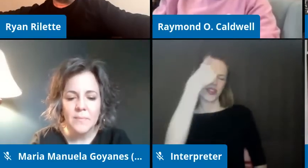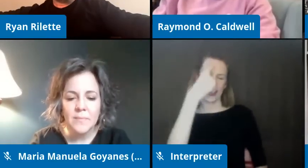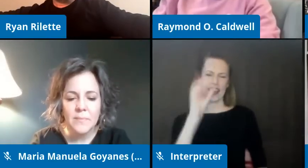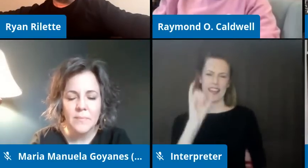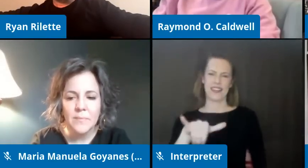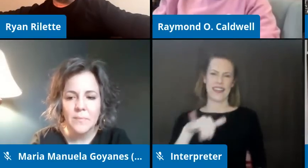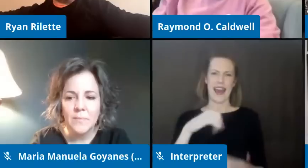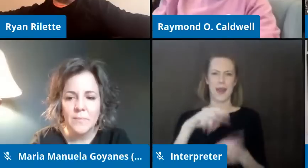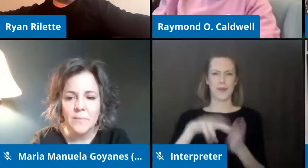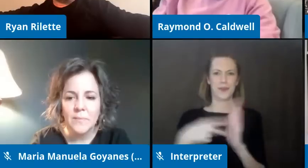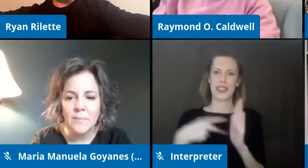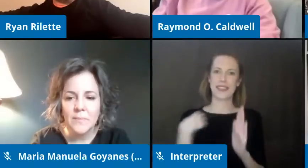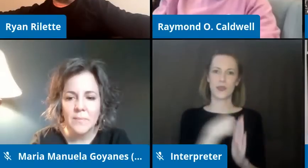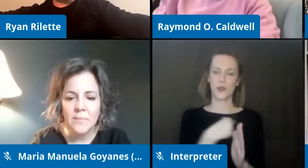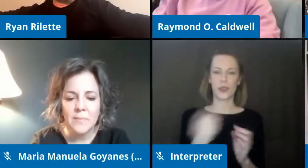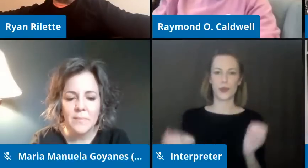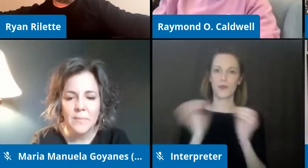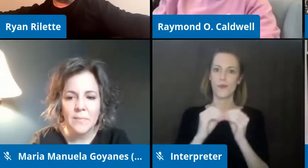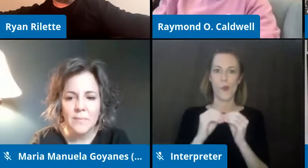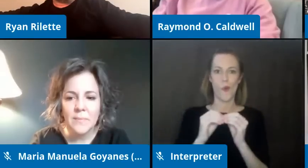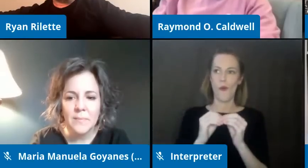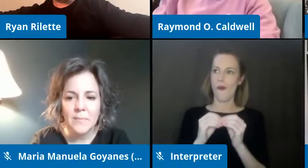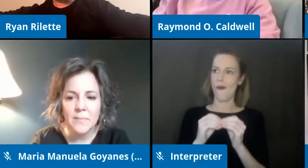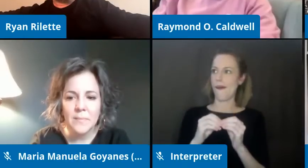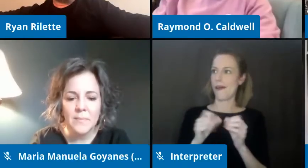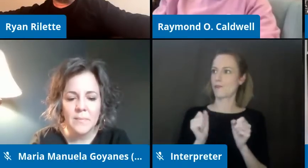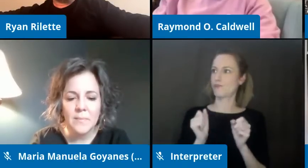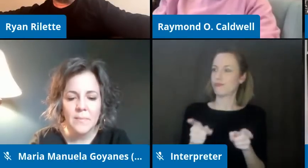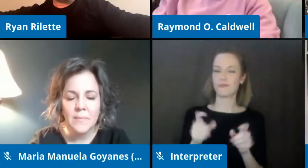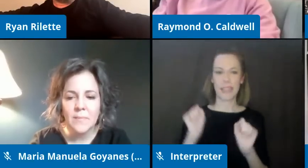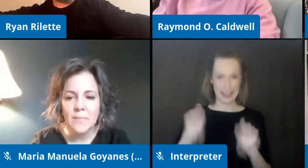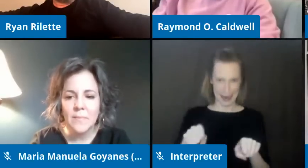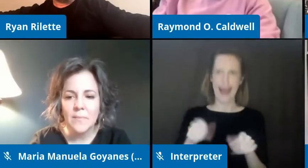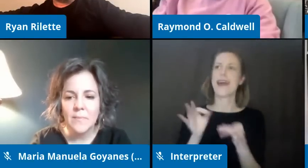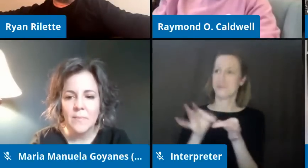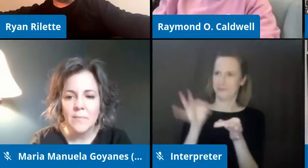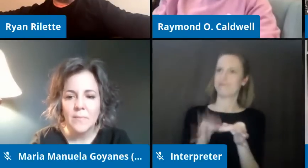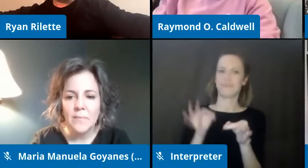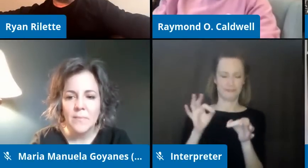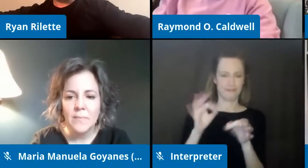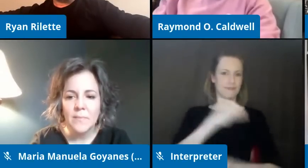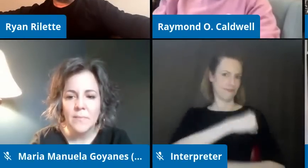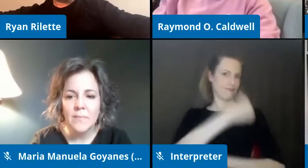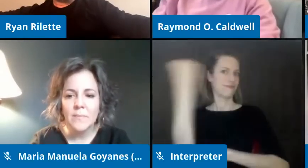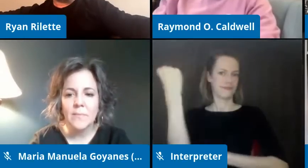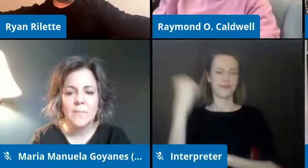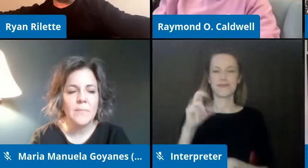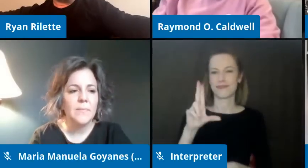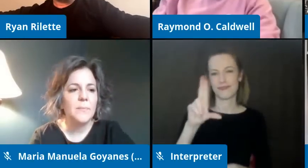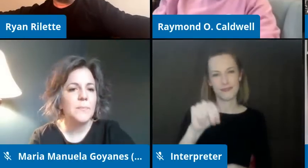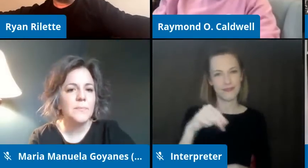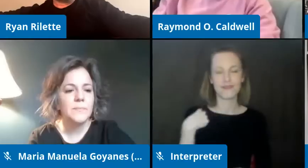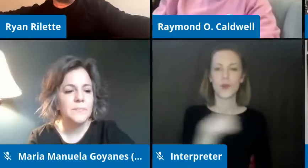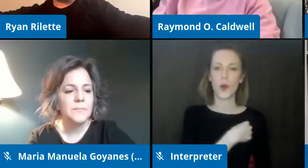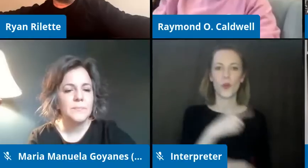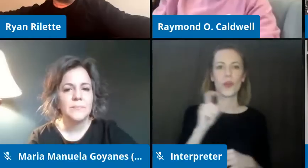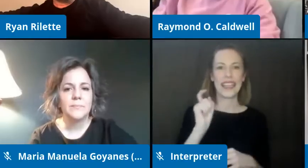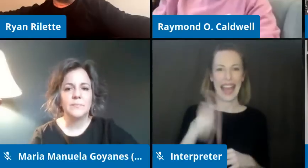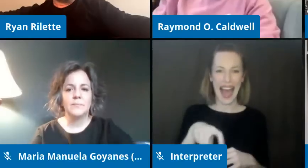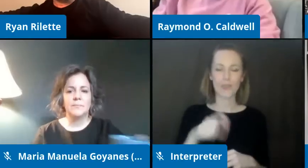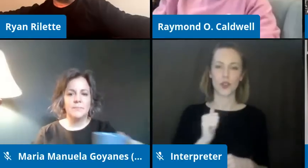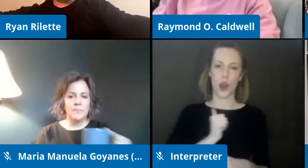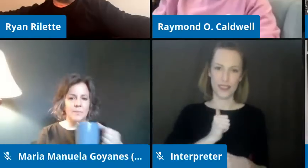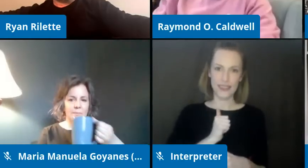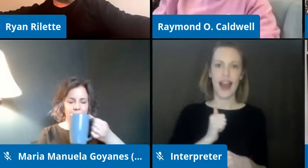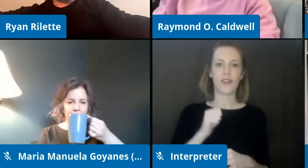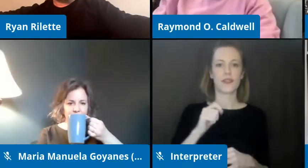back. As Ryan was saying, you know, we all have to get the same, sort of the same restarting of the engine as everybody else.